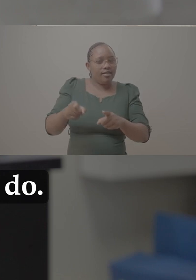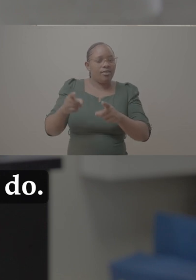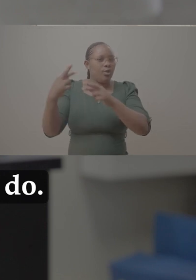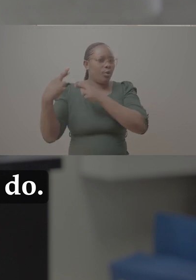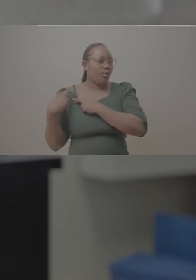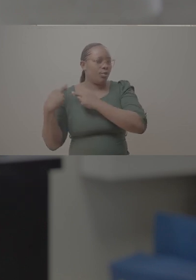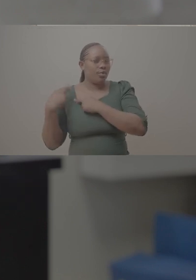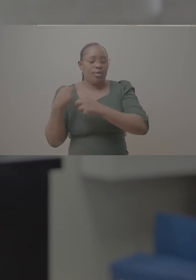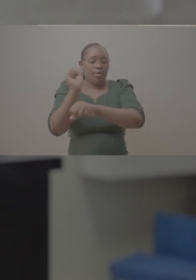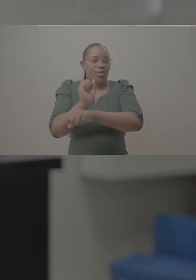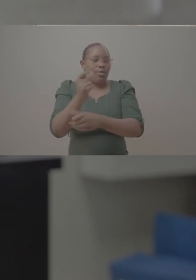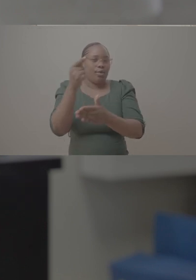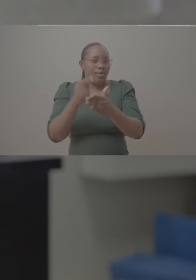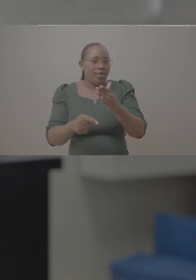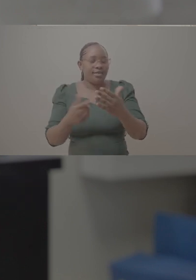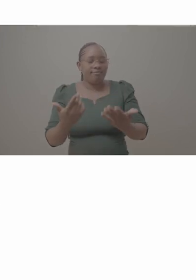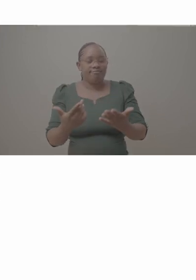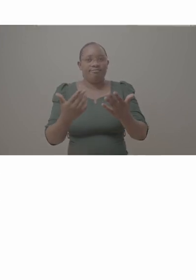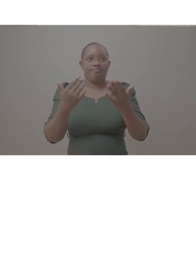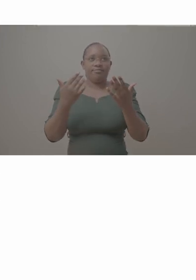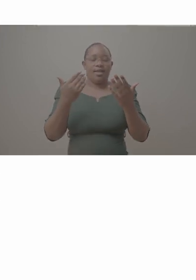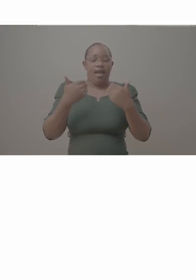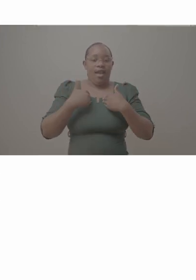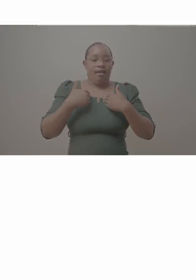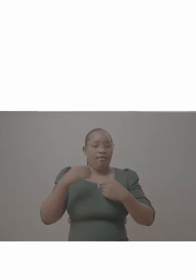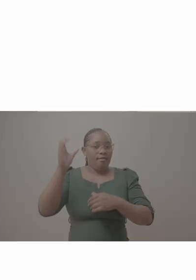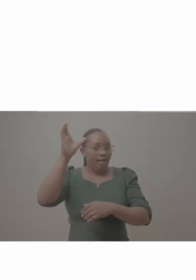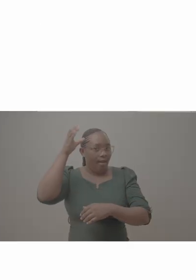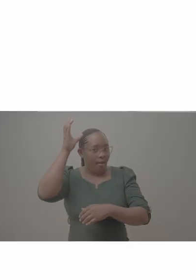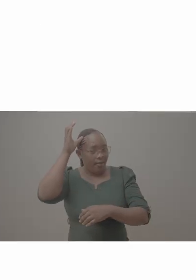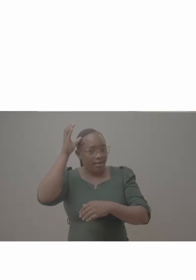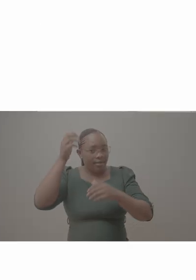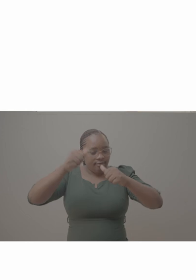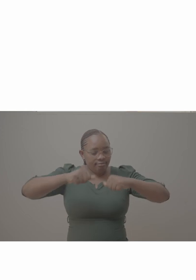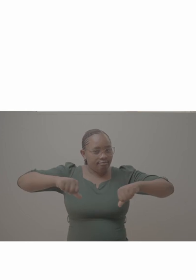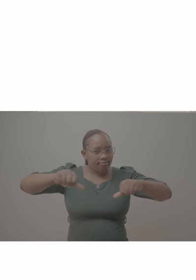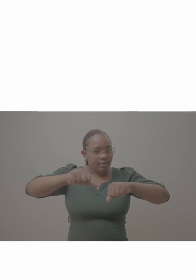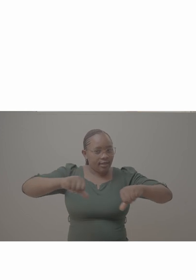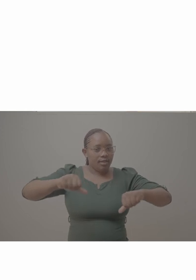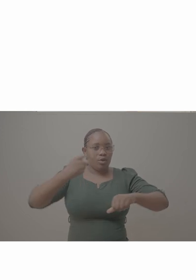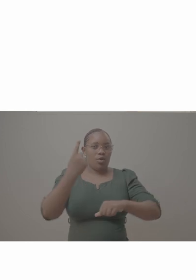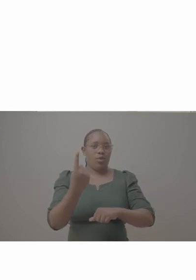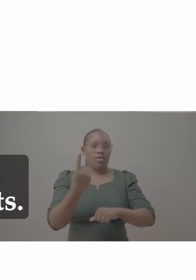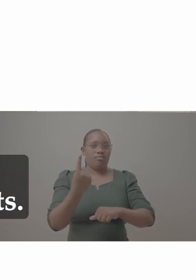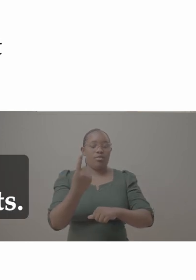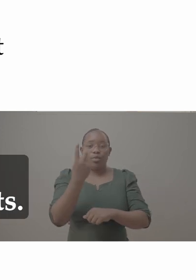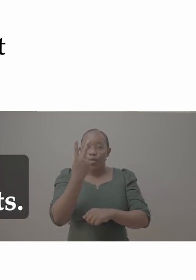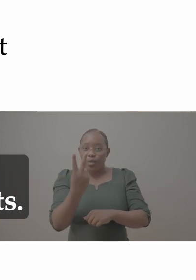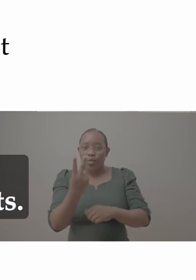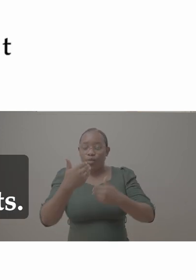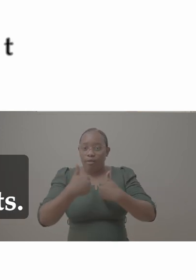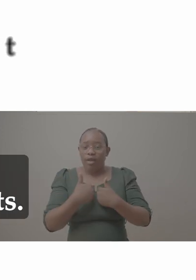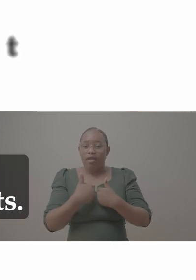we do. Among these, we have what we call capacity assessments. Also,